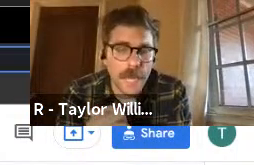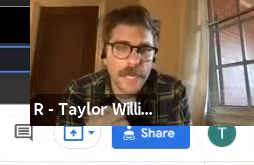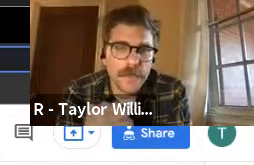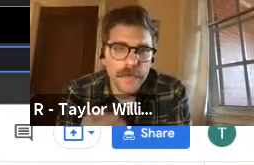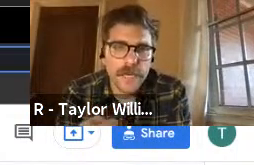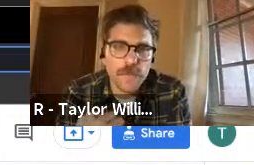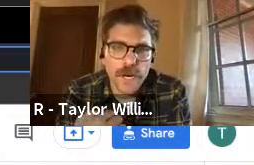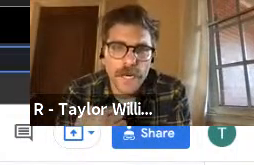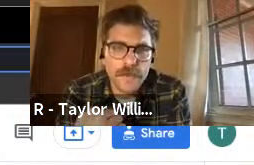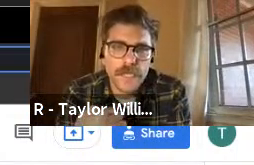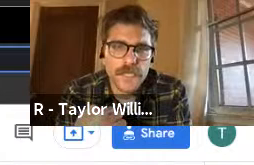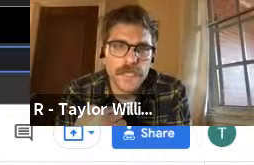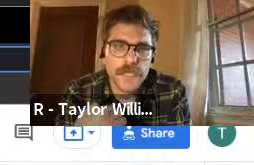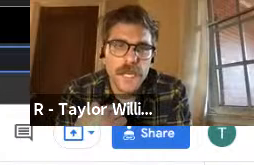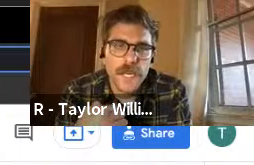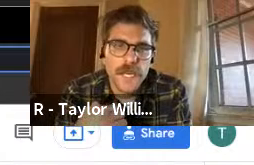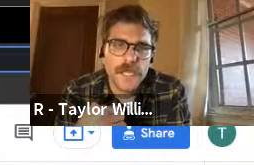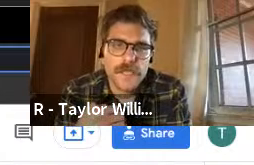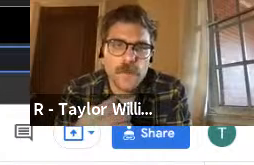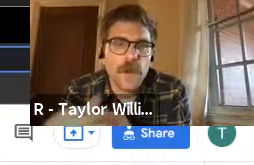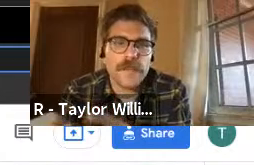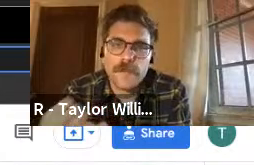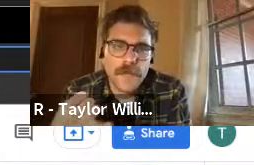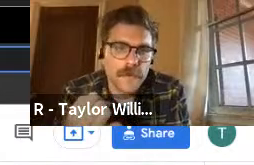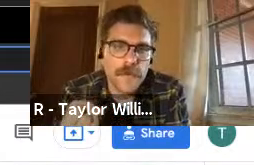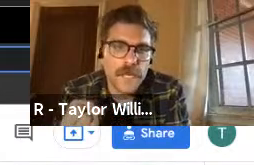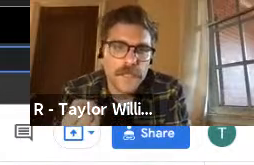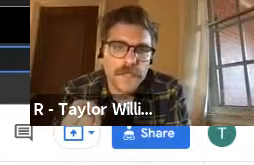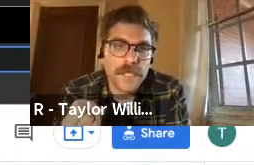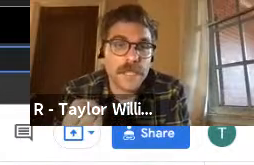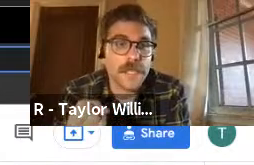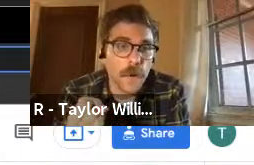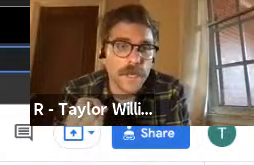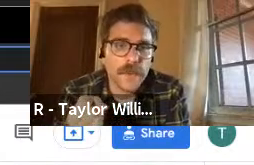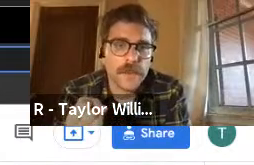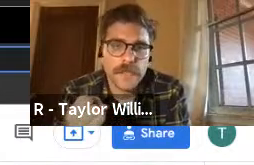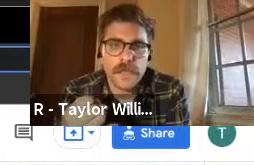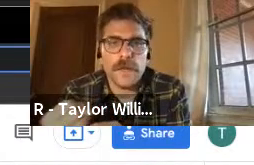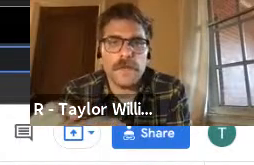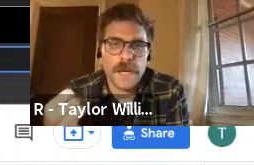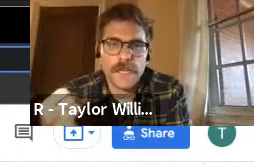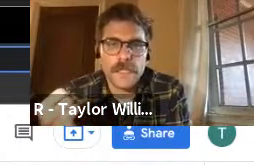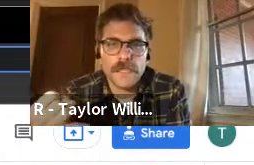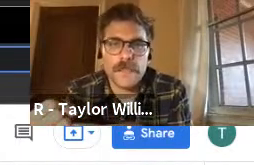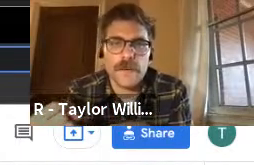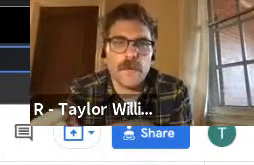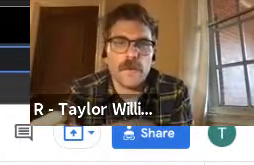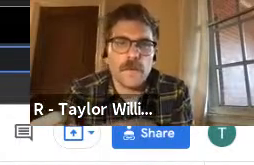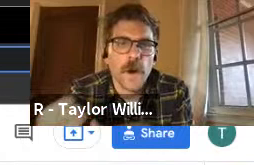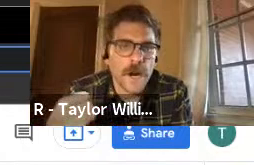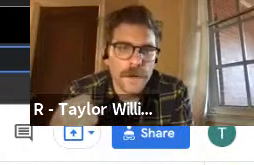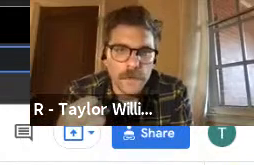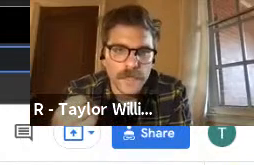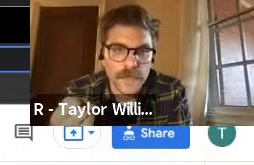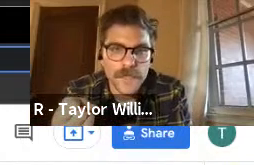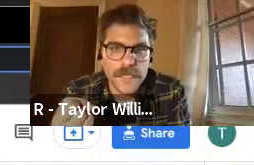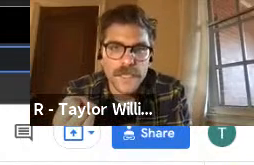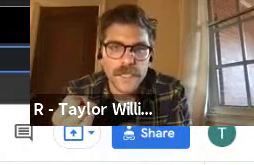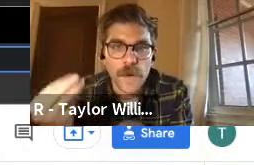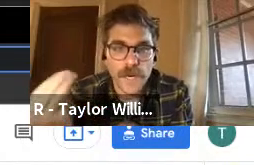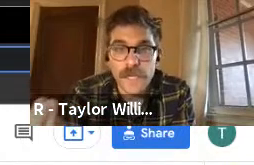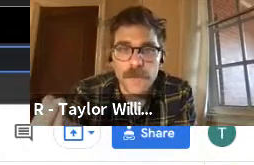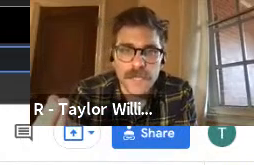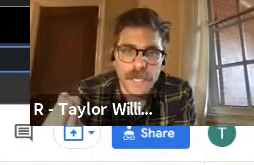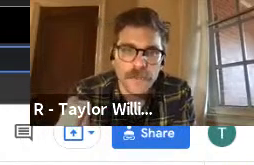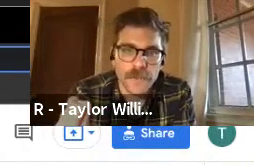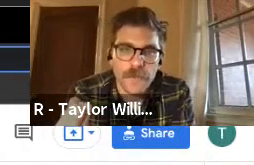for today during our breakout sessions is, one, spend a few minutes just to get to know each other a little bit better. So why are you most interested